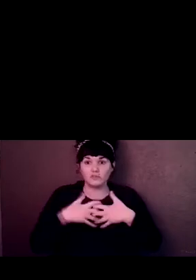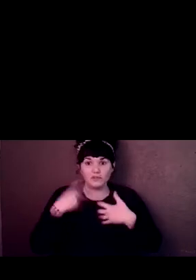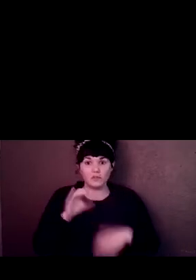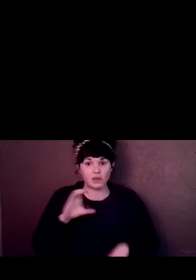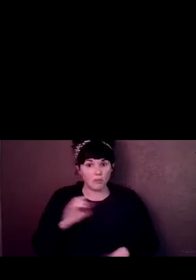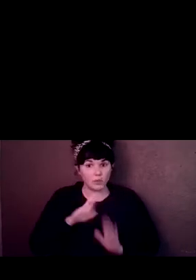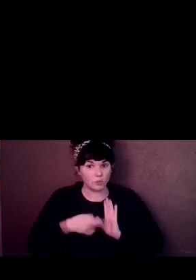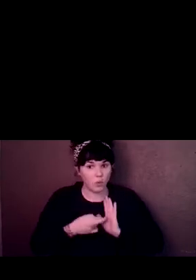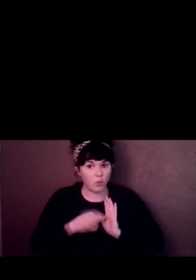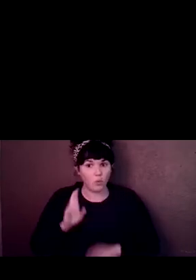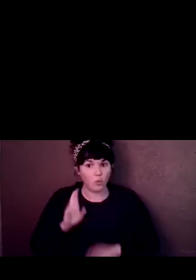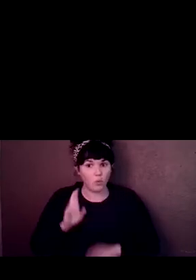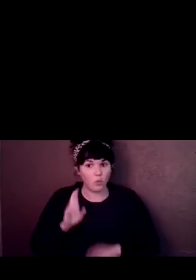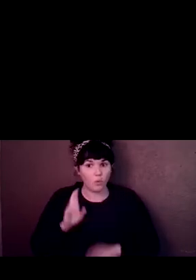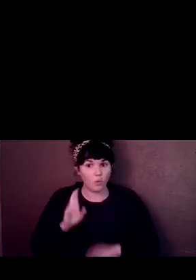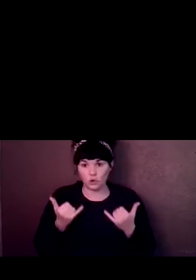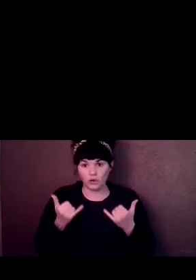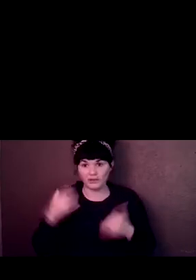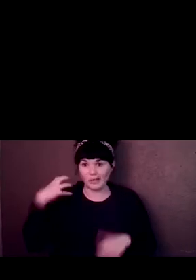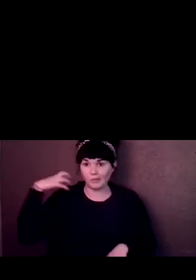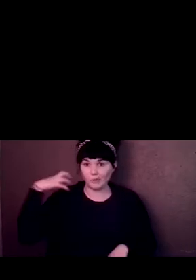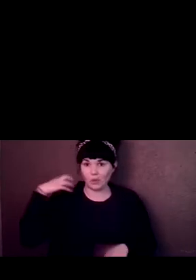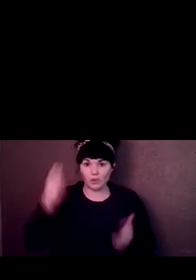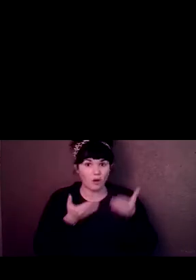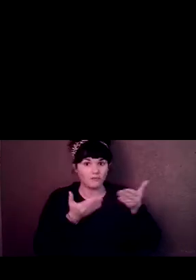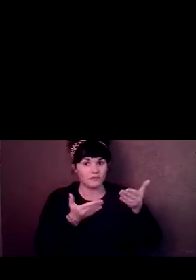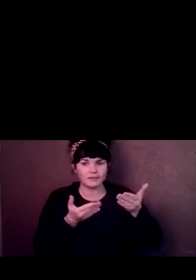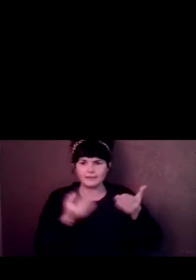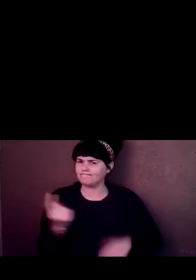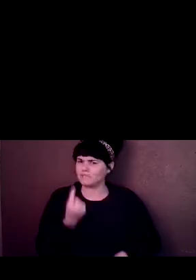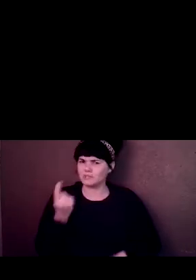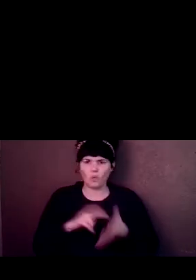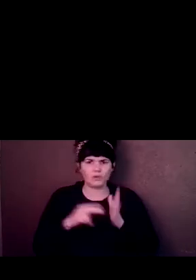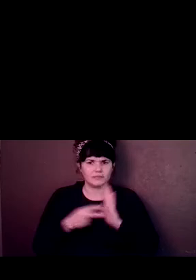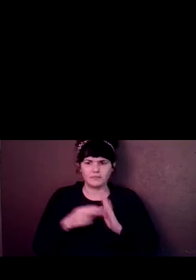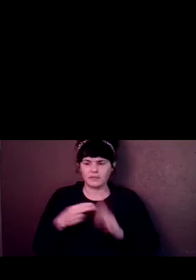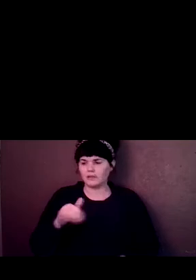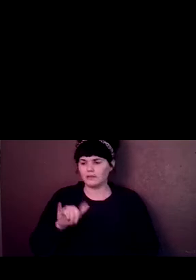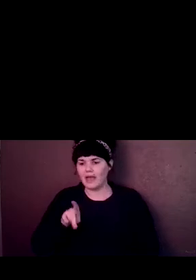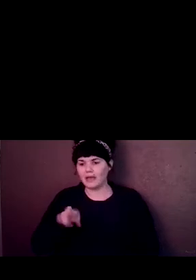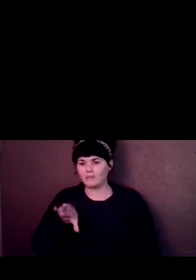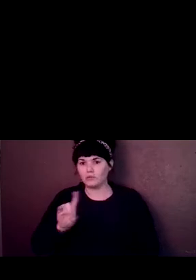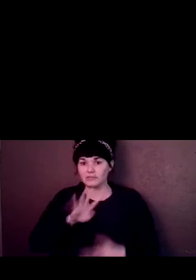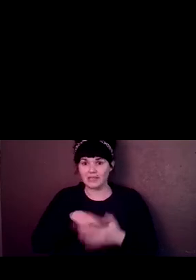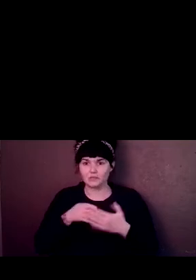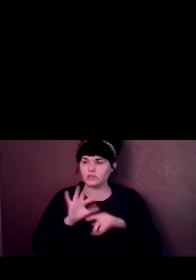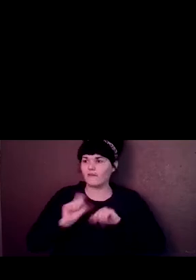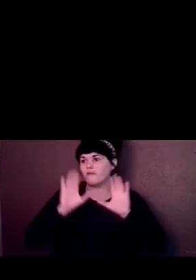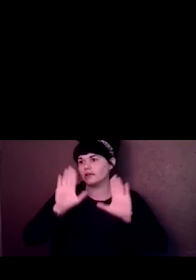current employer making the offer, that doesn't always mean the hybrid schedule is a fantastic fit for you.